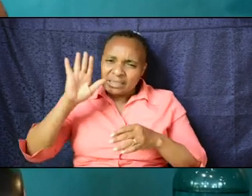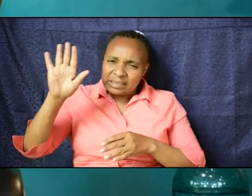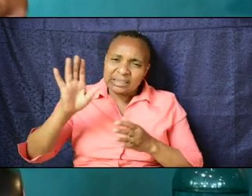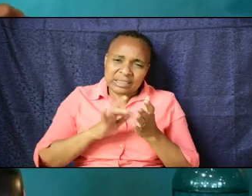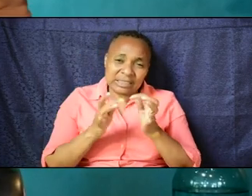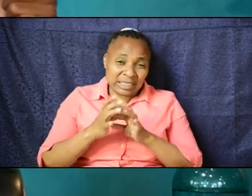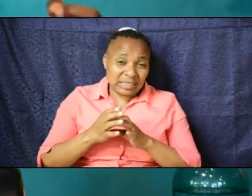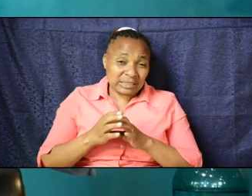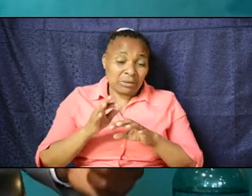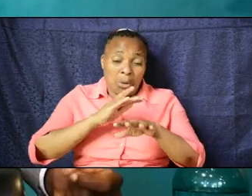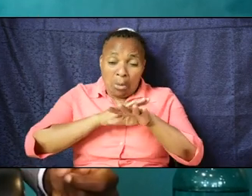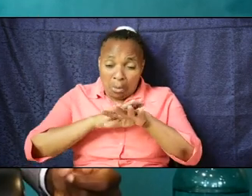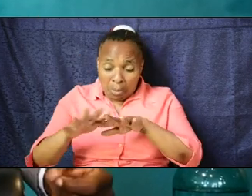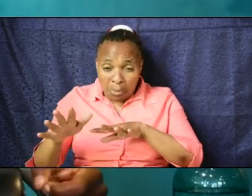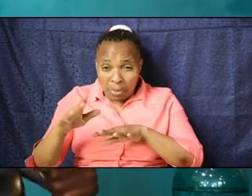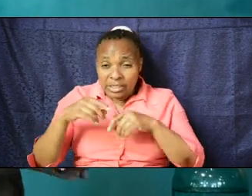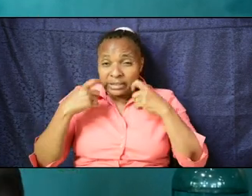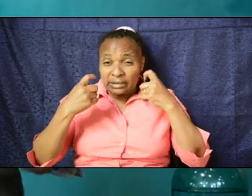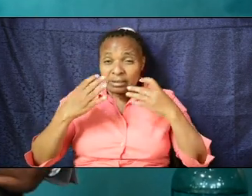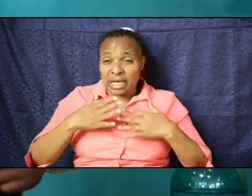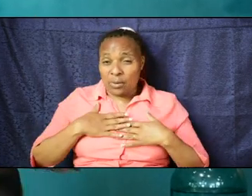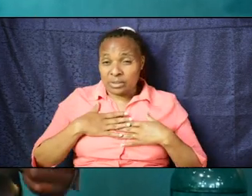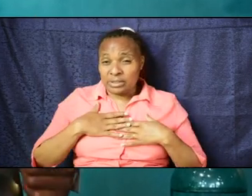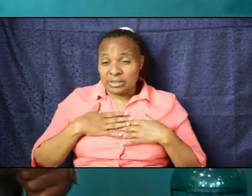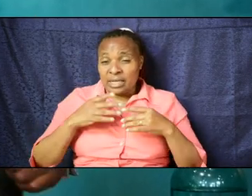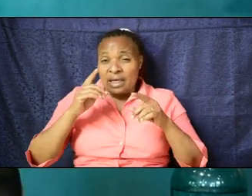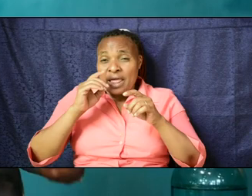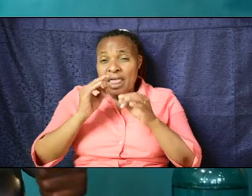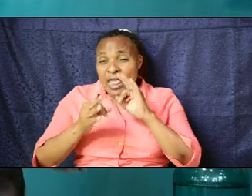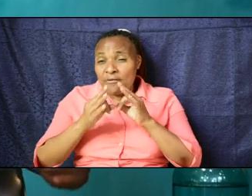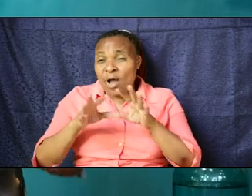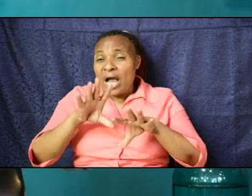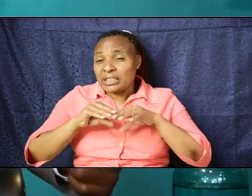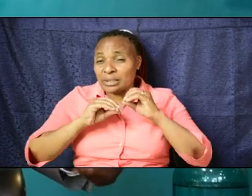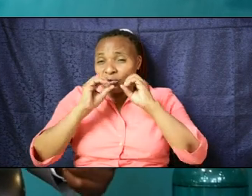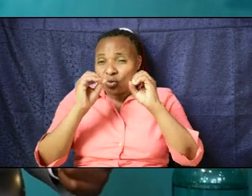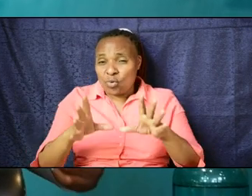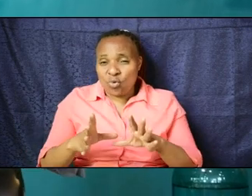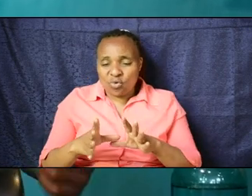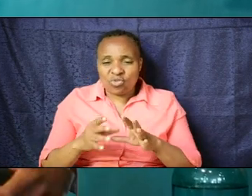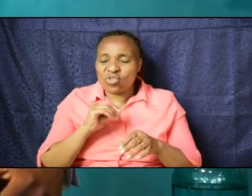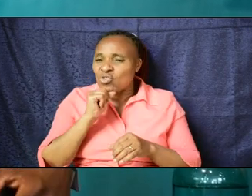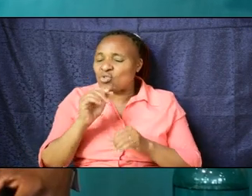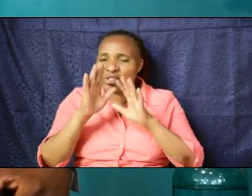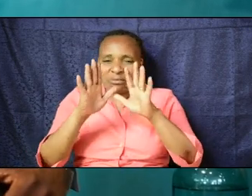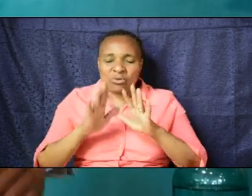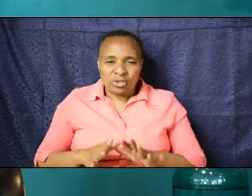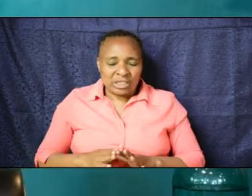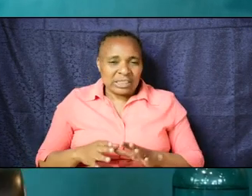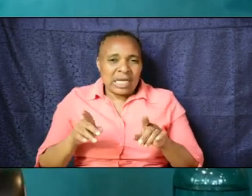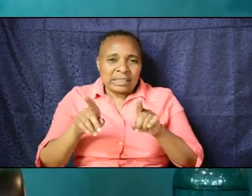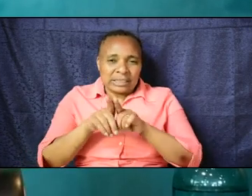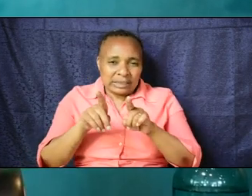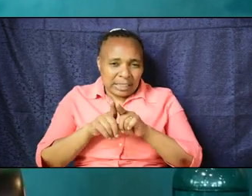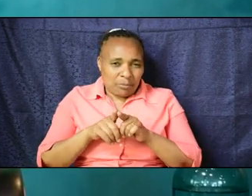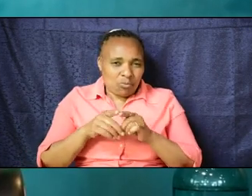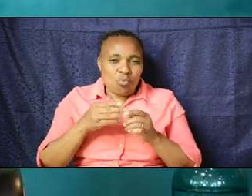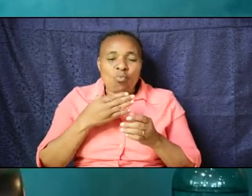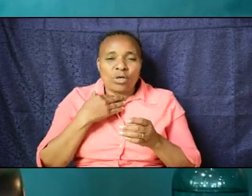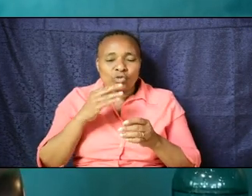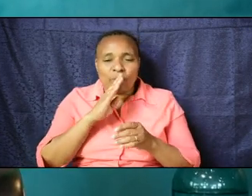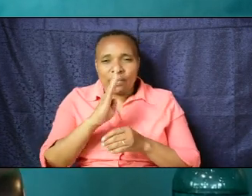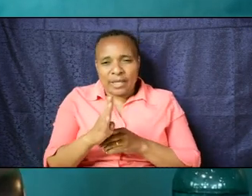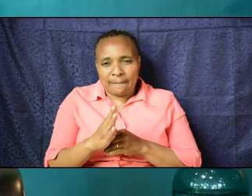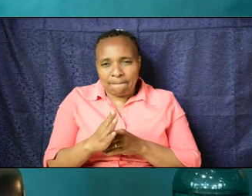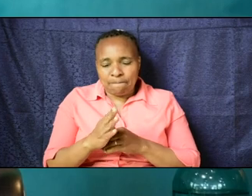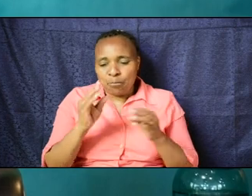sins, but we have to accept it. The moment you do not accept it, it ceases being as important as it's supposed to be. Okay,